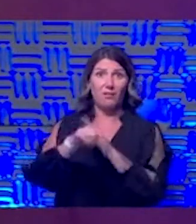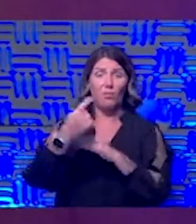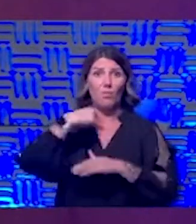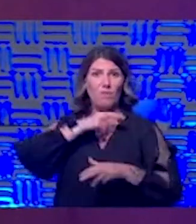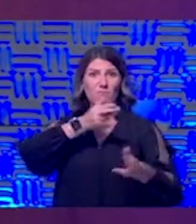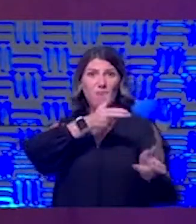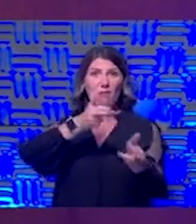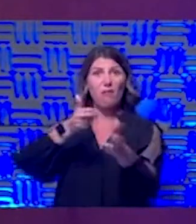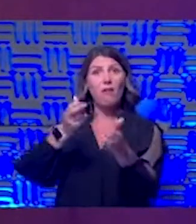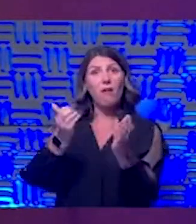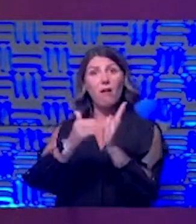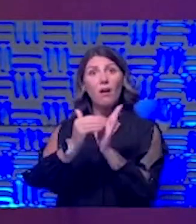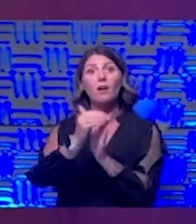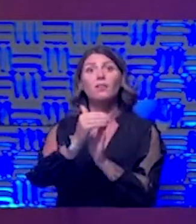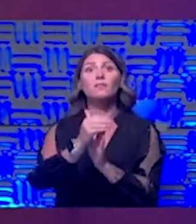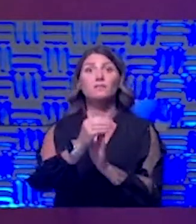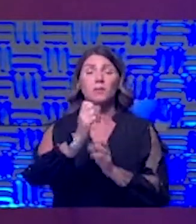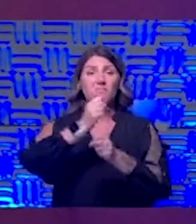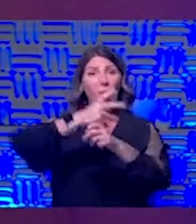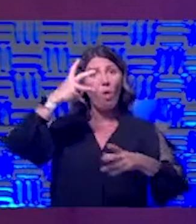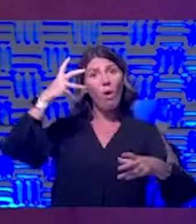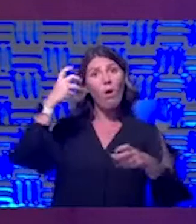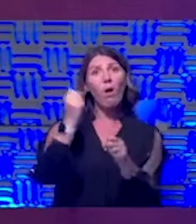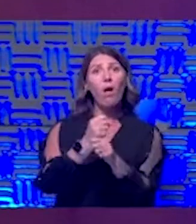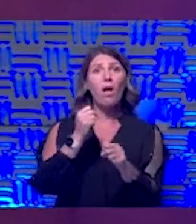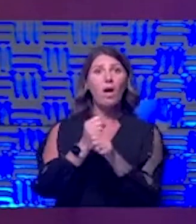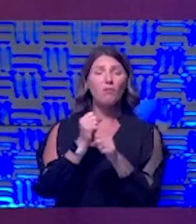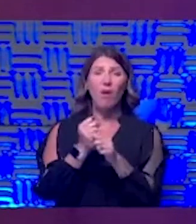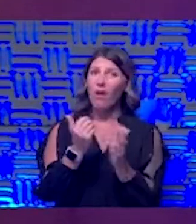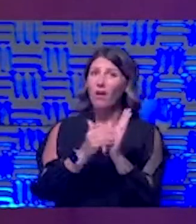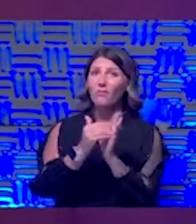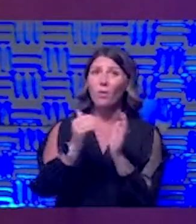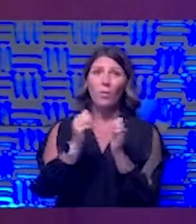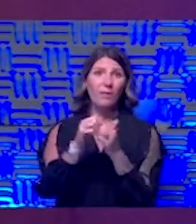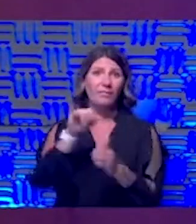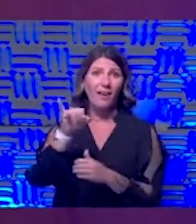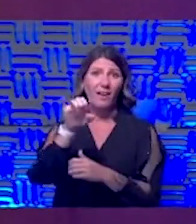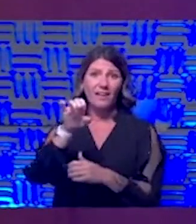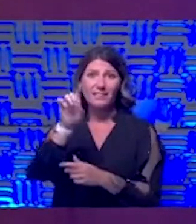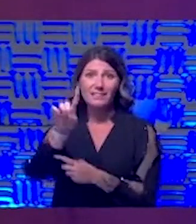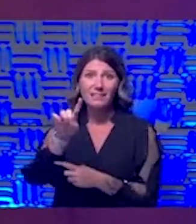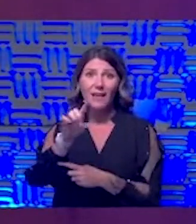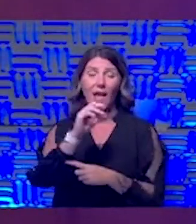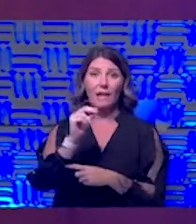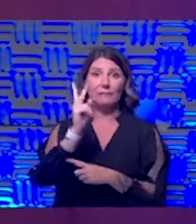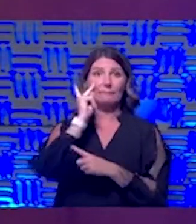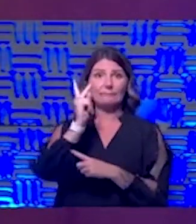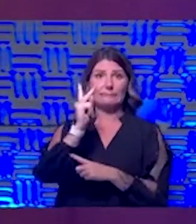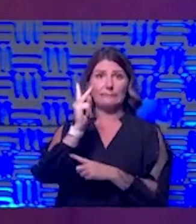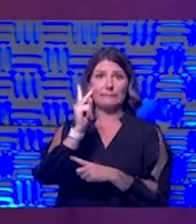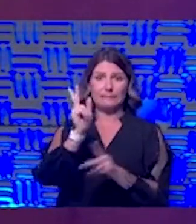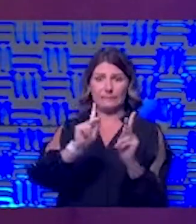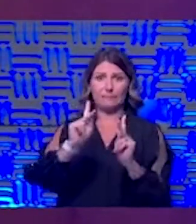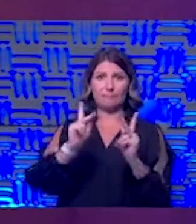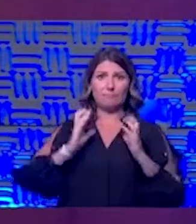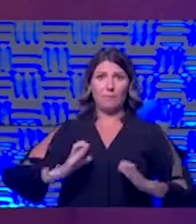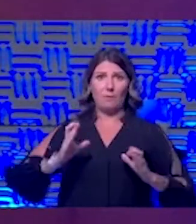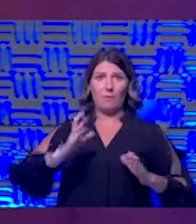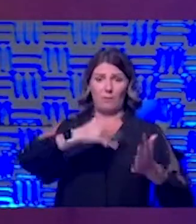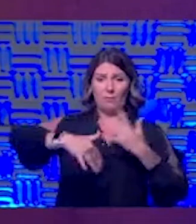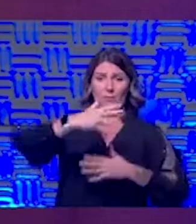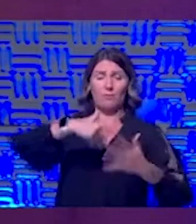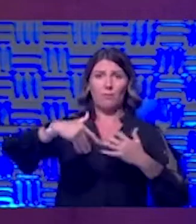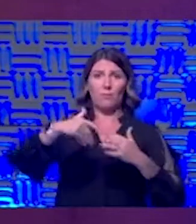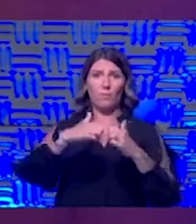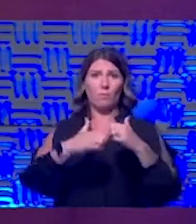lot in IEDs. And so you just that's your new norm. And to see the civilian population as well, as there's this occupying